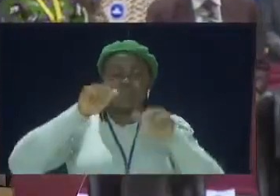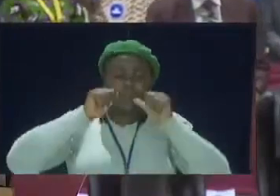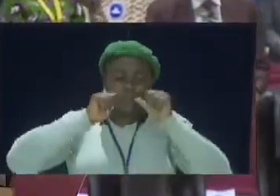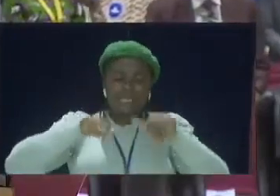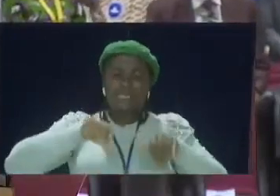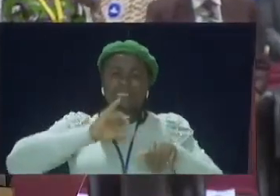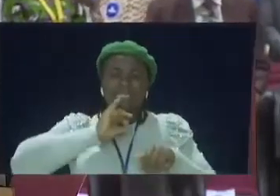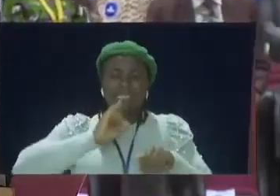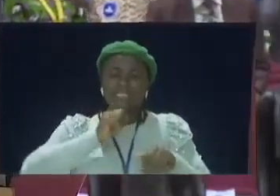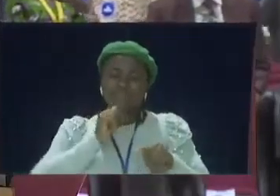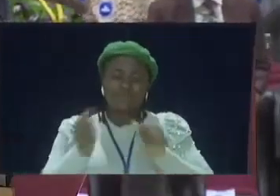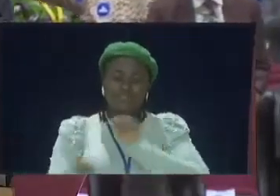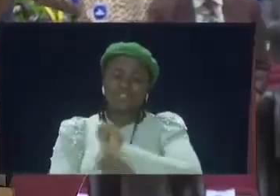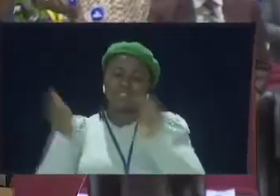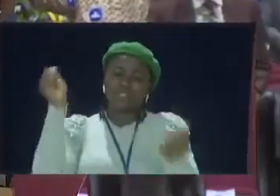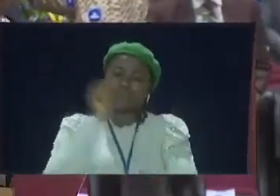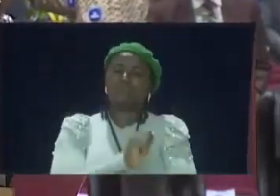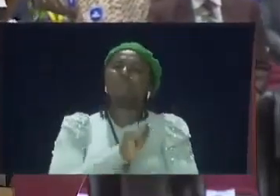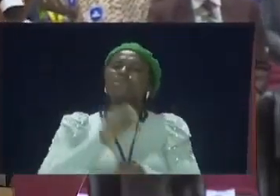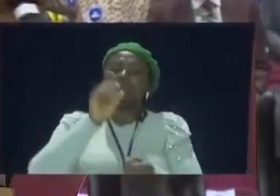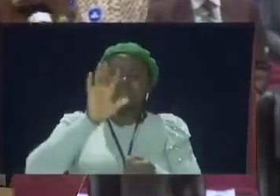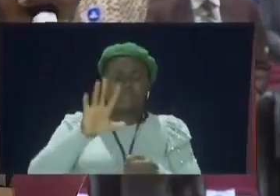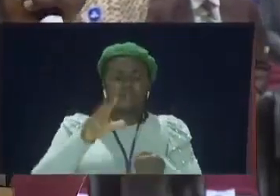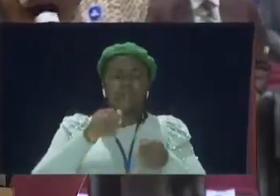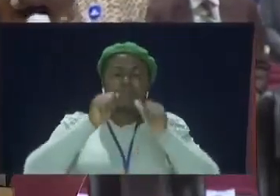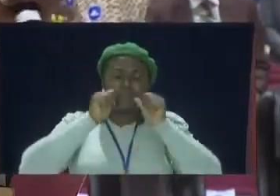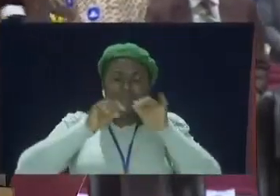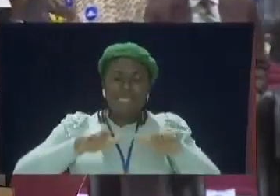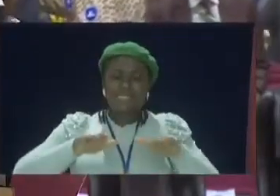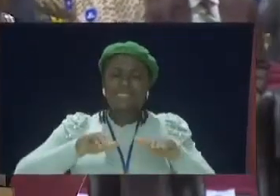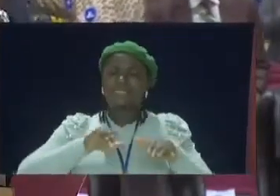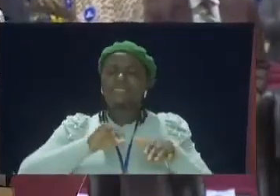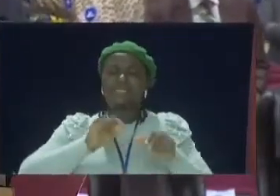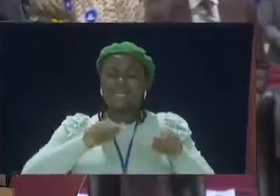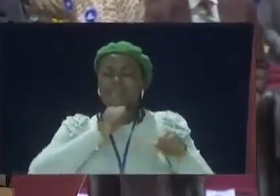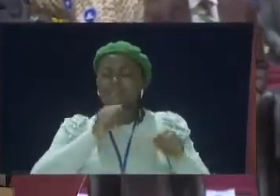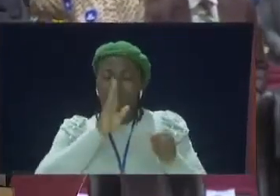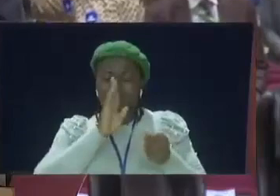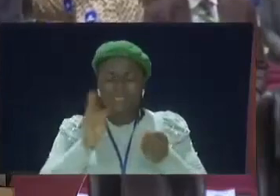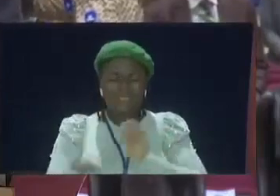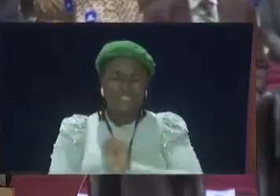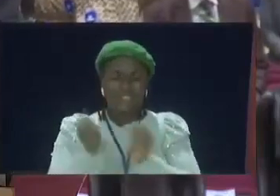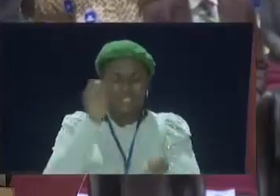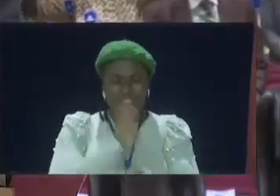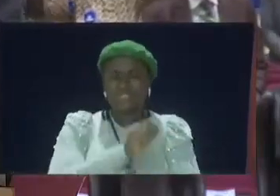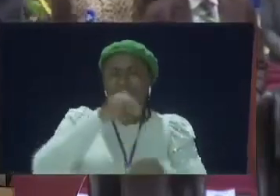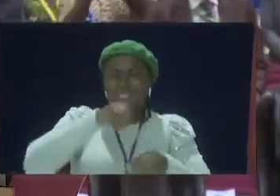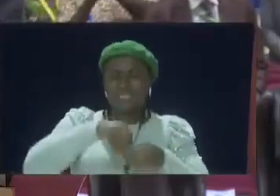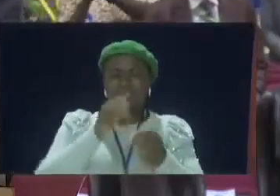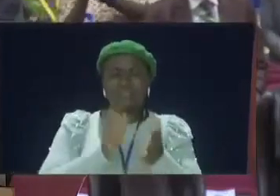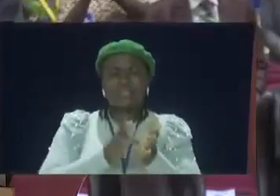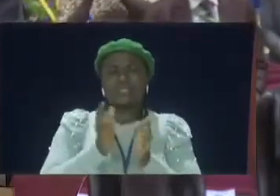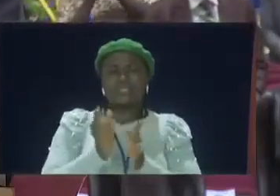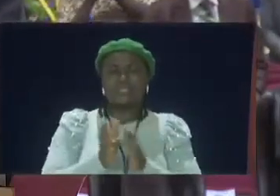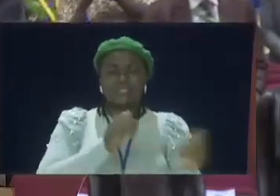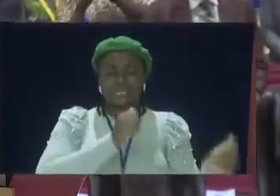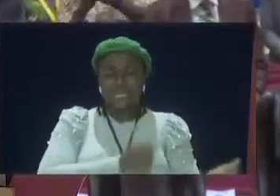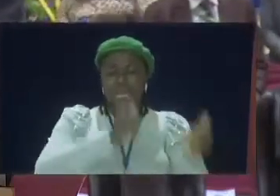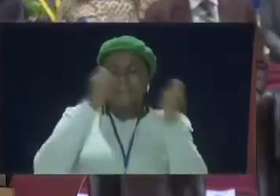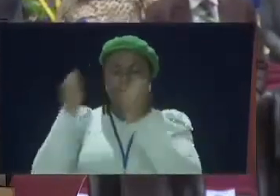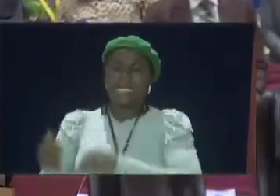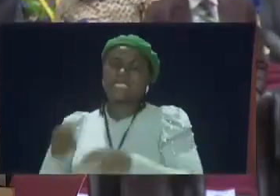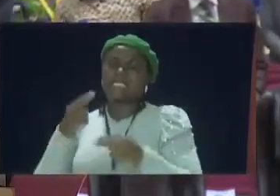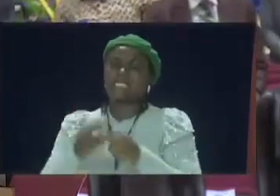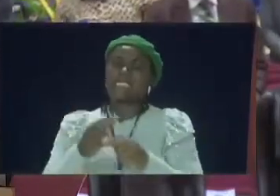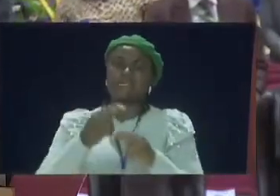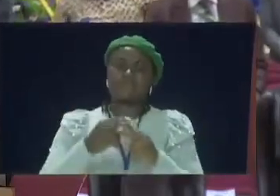is irreversible. Your blessing is irrevocable. In Jesus' mighty name,